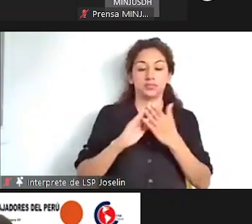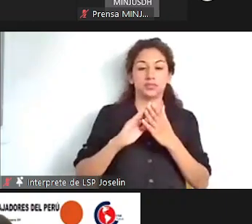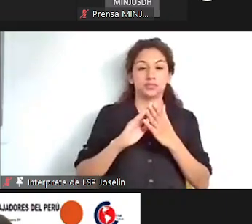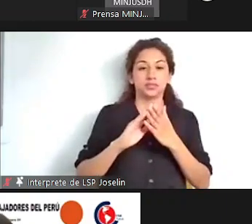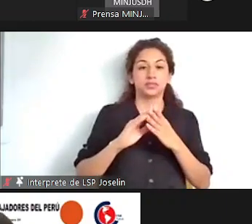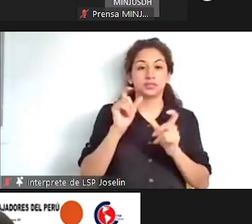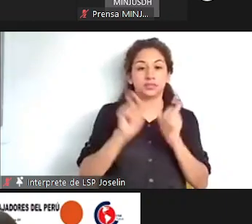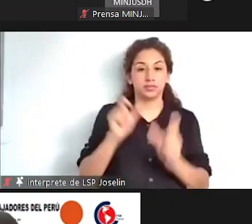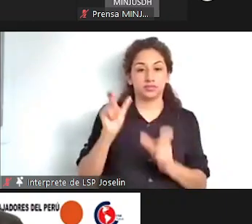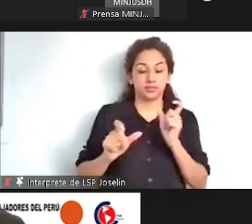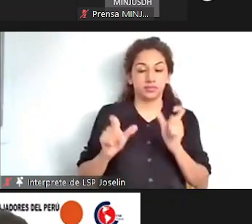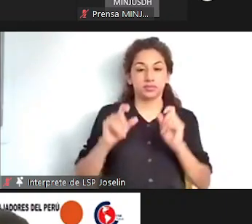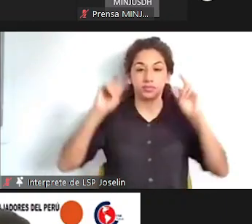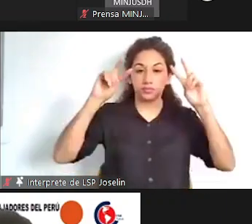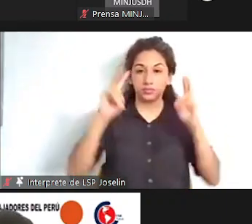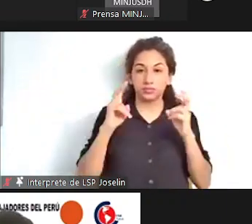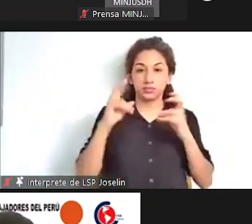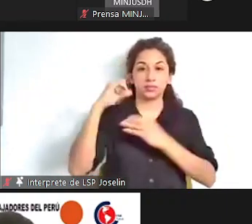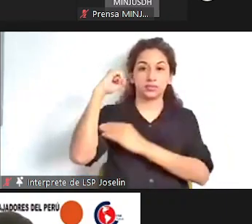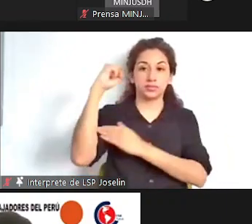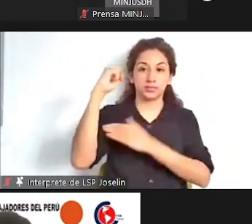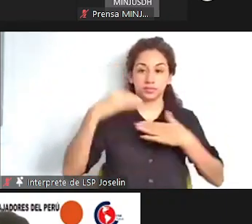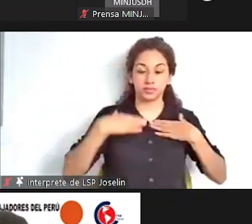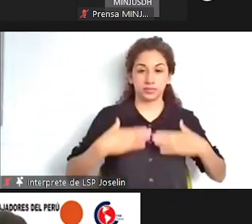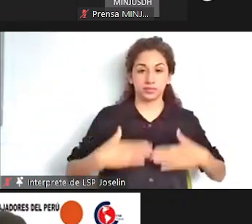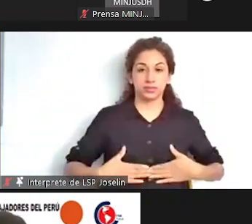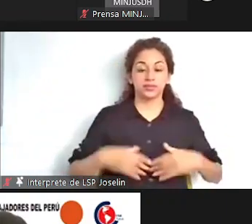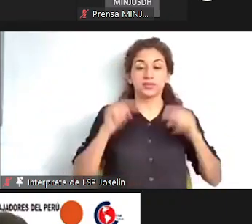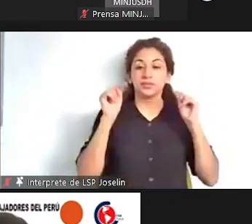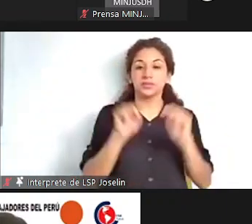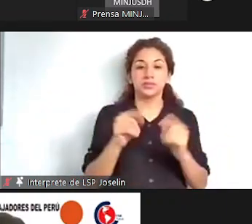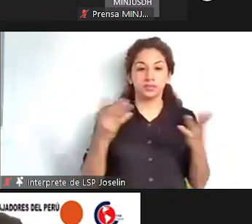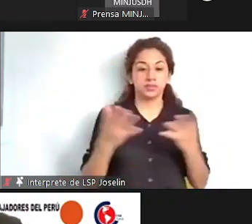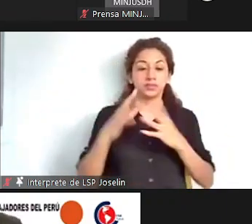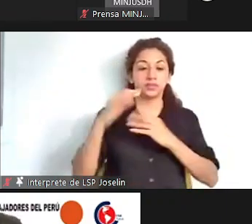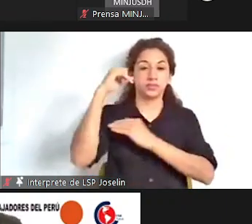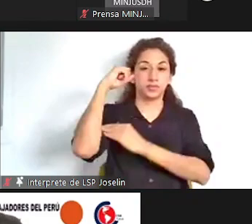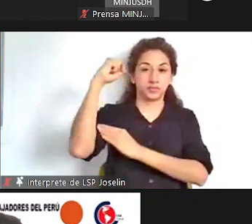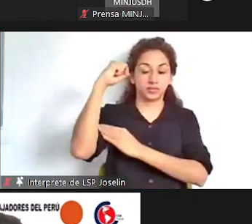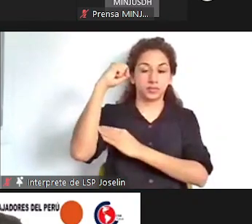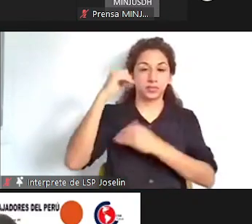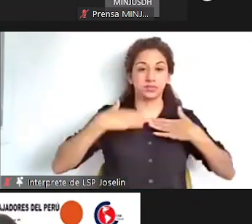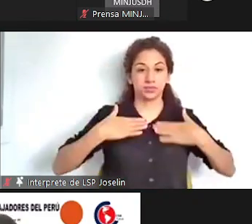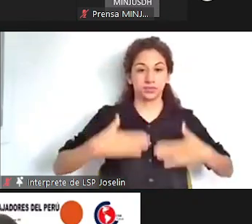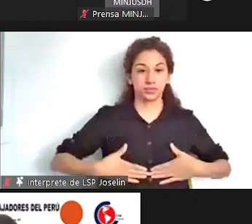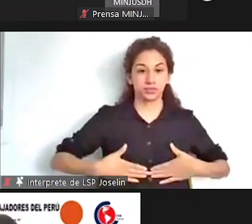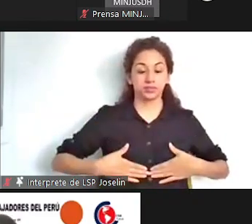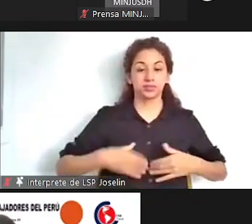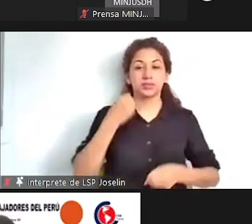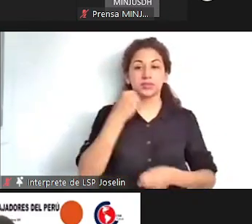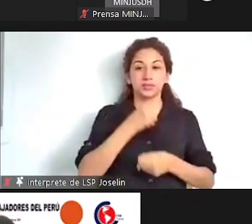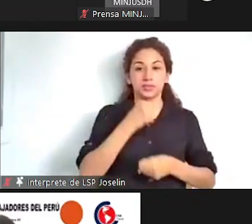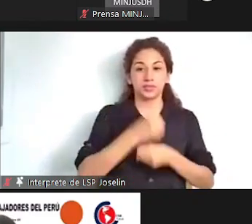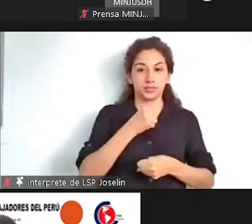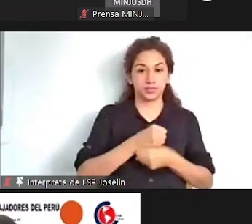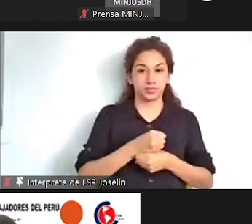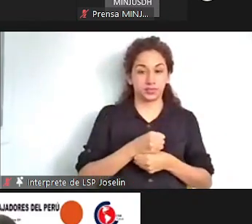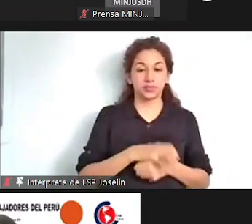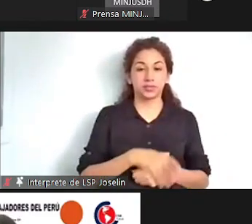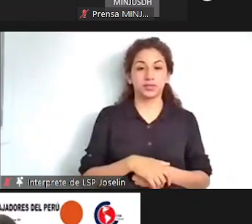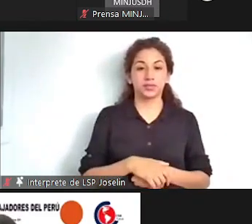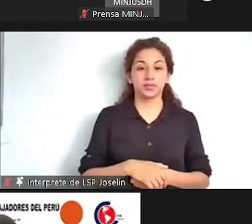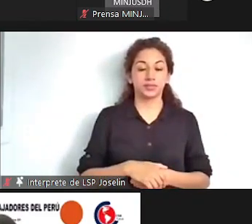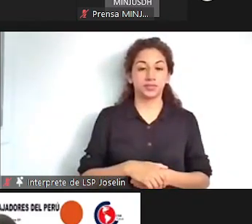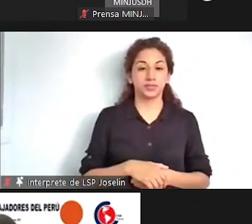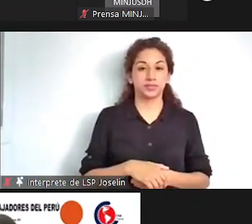societies because of human rights chief among them labor human